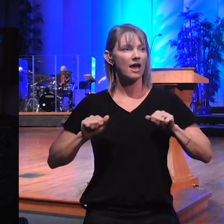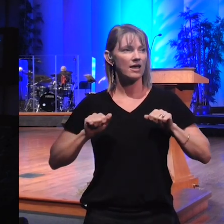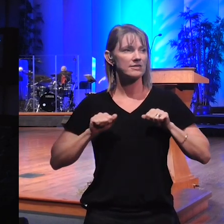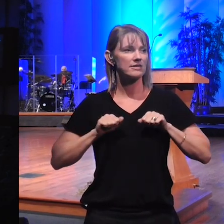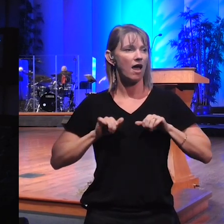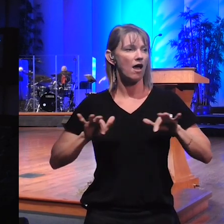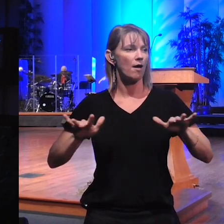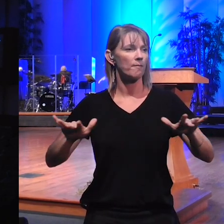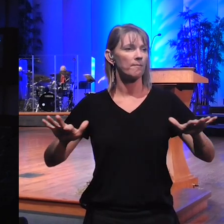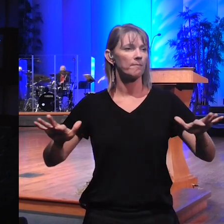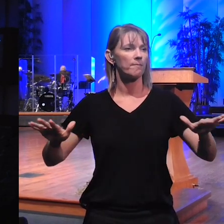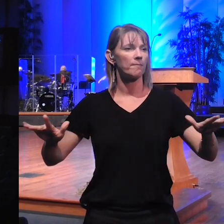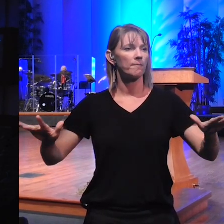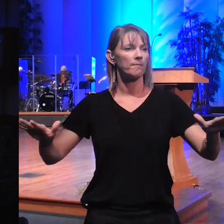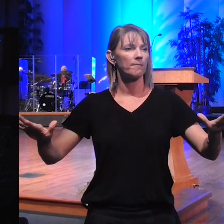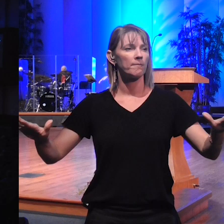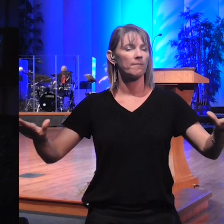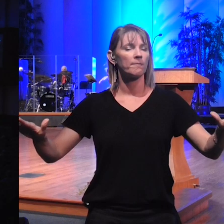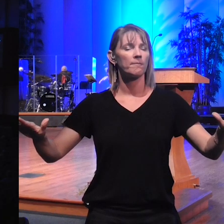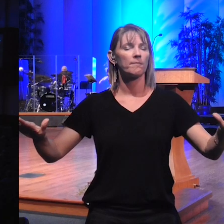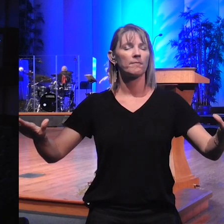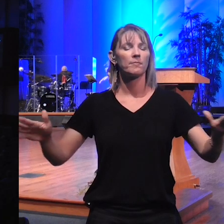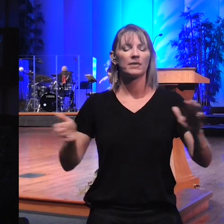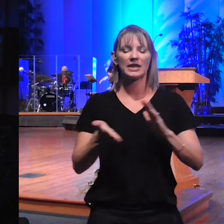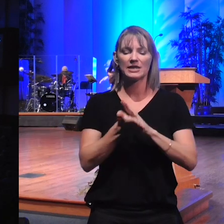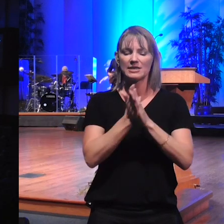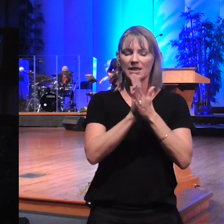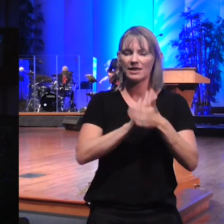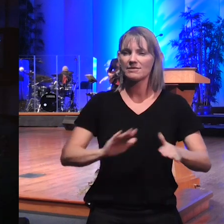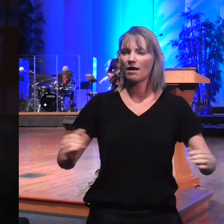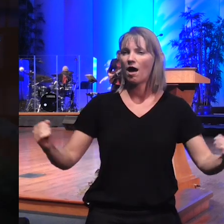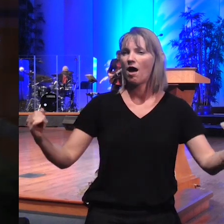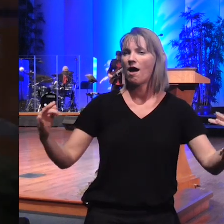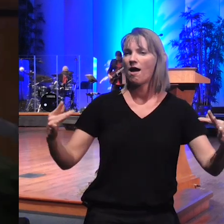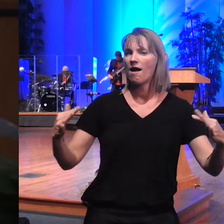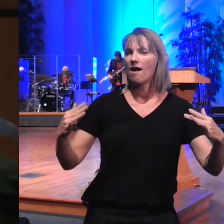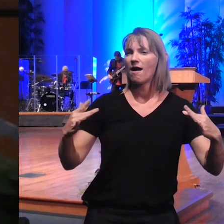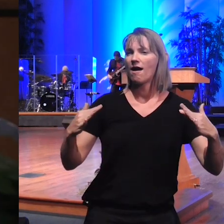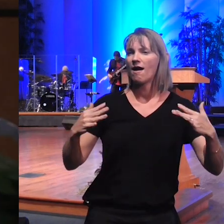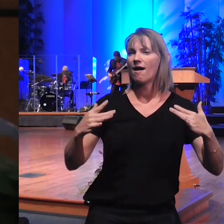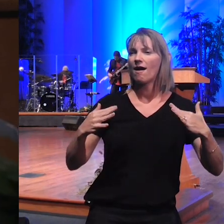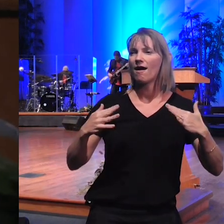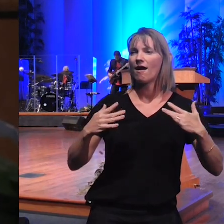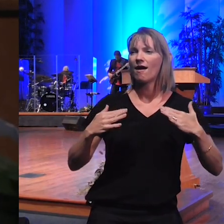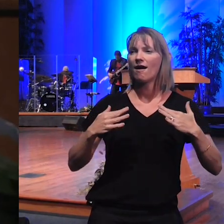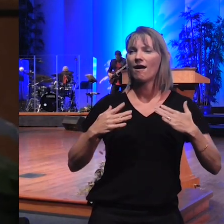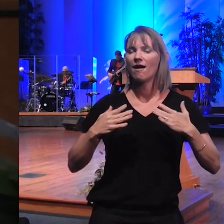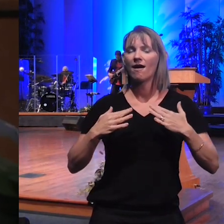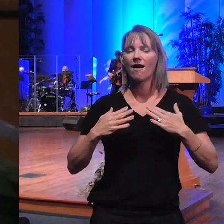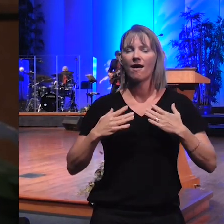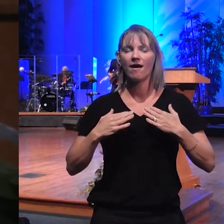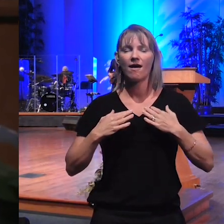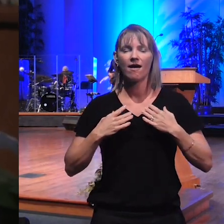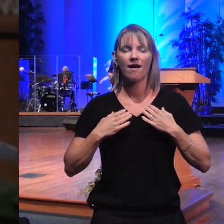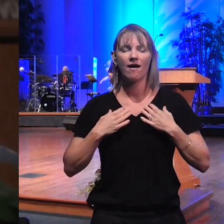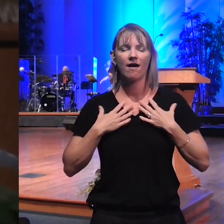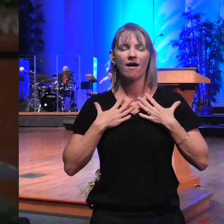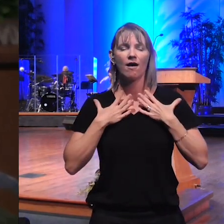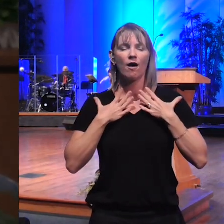Peace has come. Peace has come.